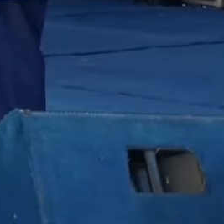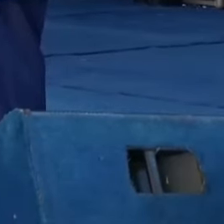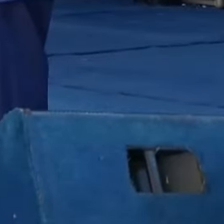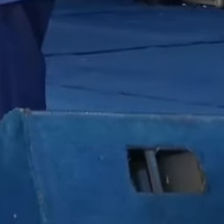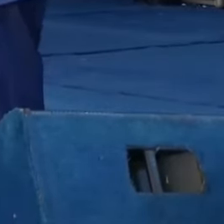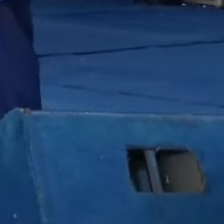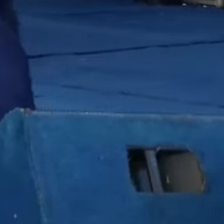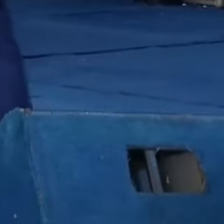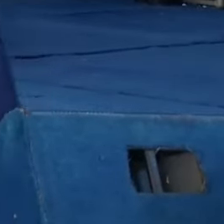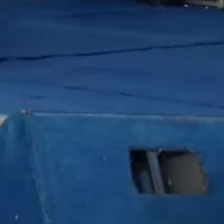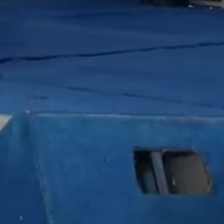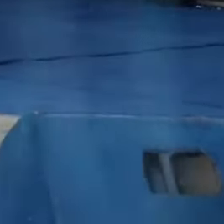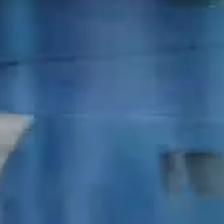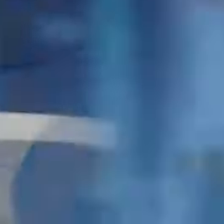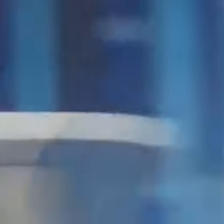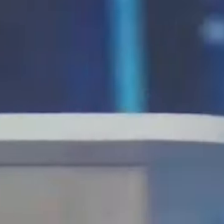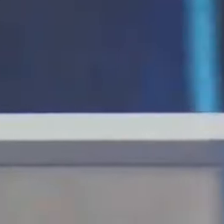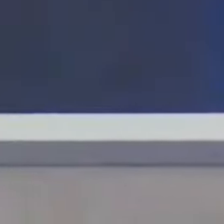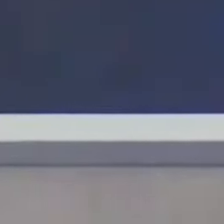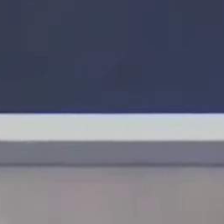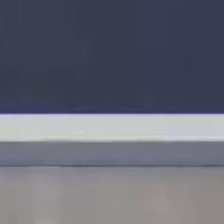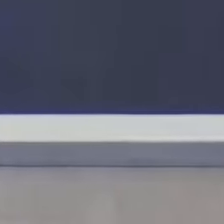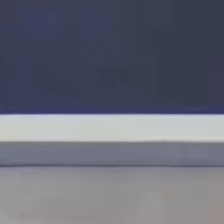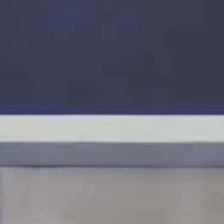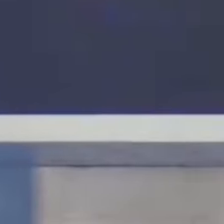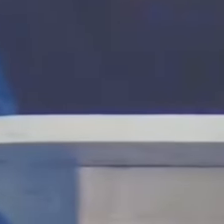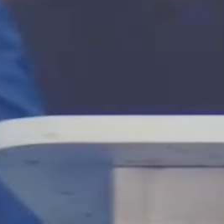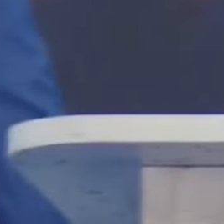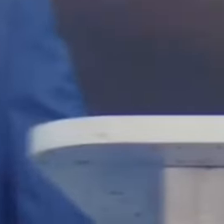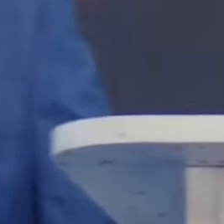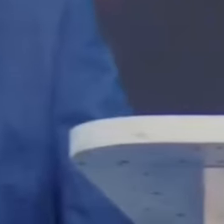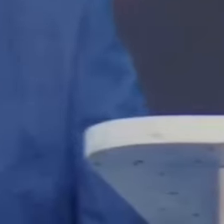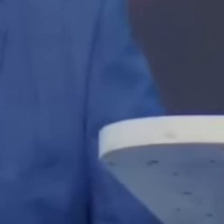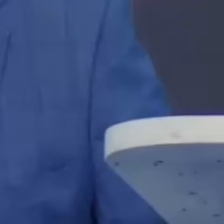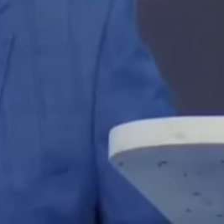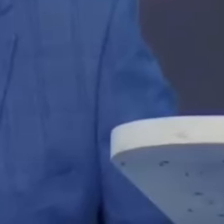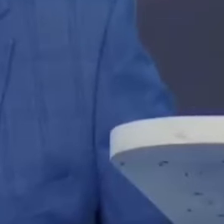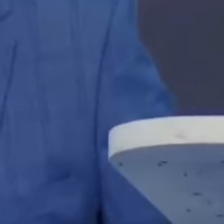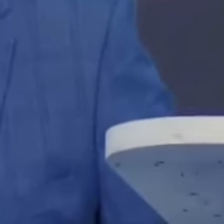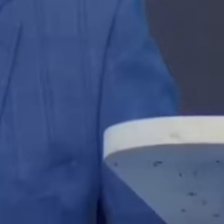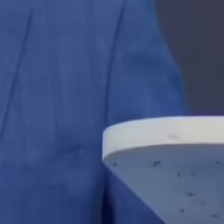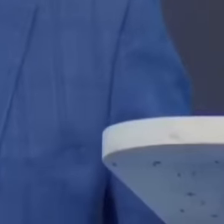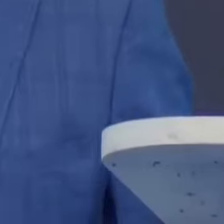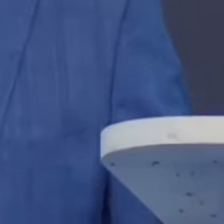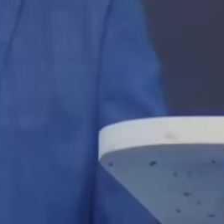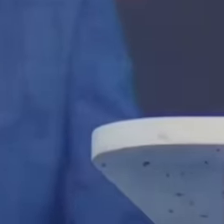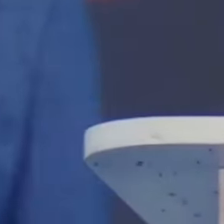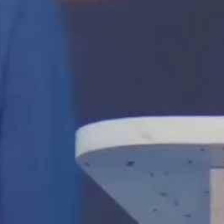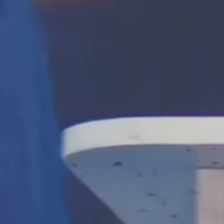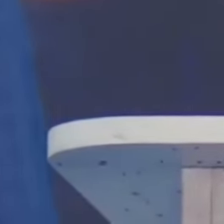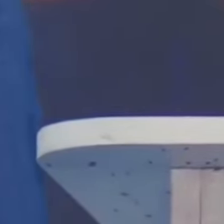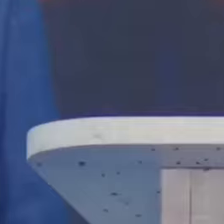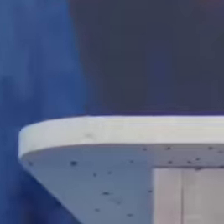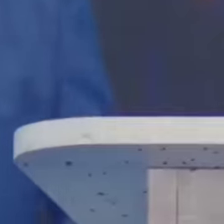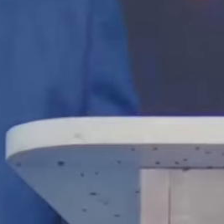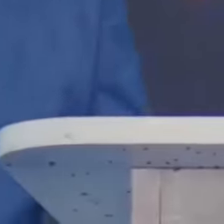injection in your heart, in your life, that you are going to be something, I'm going to do something in